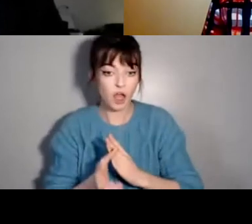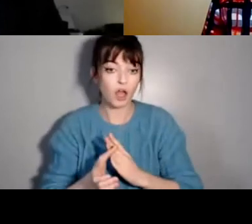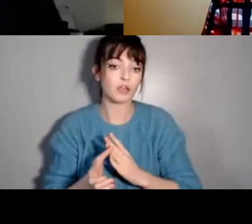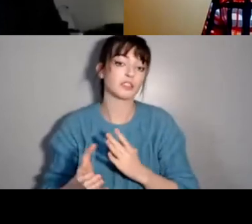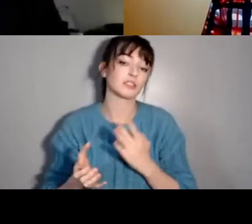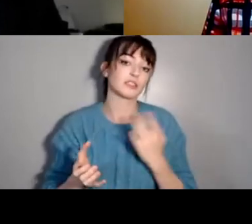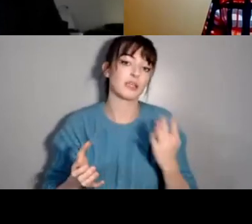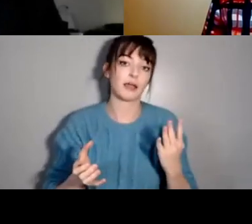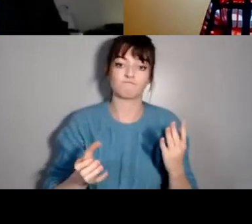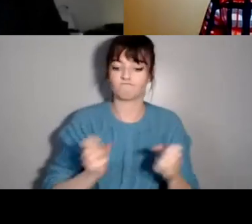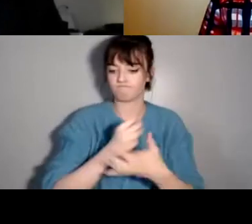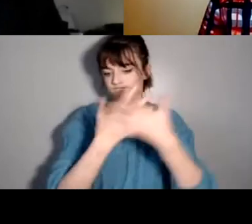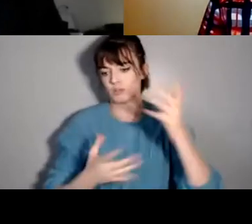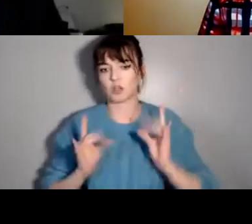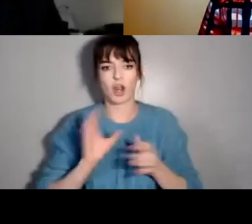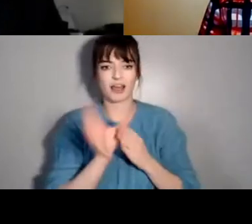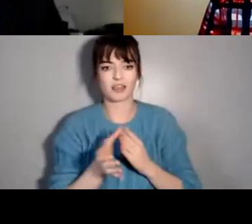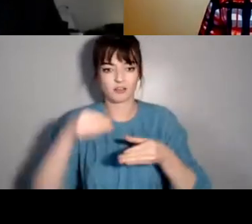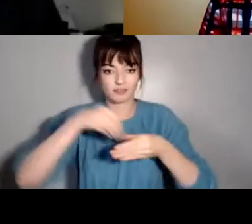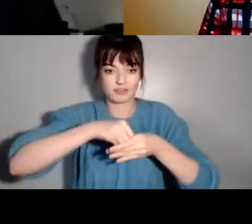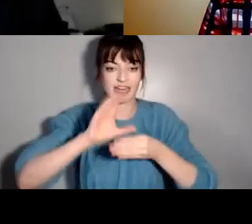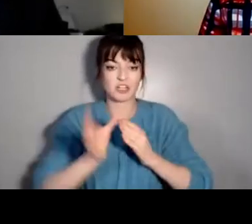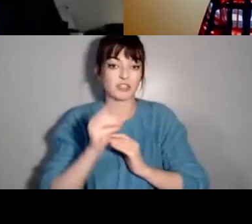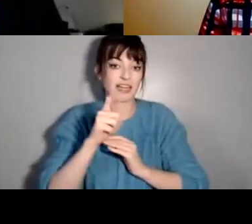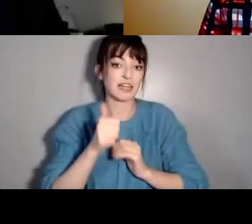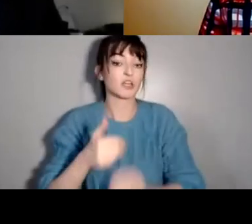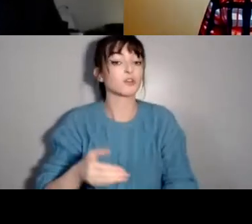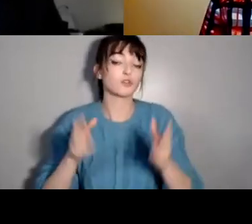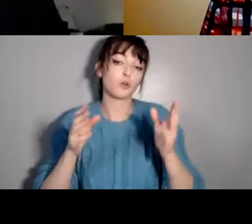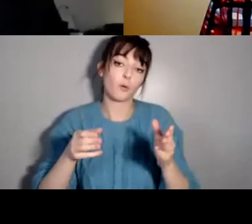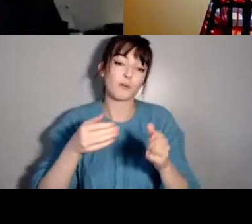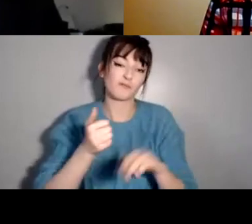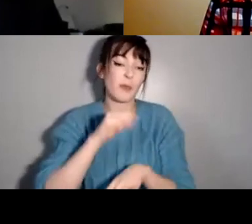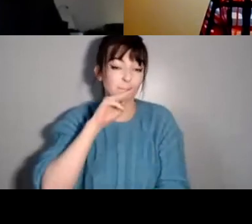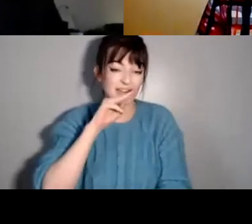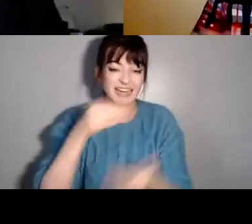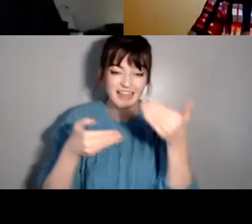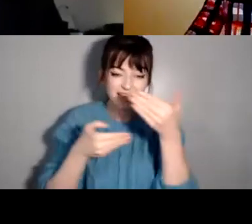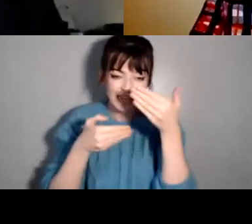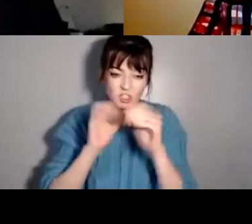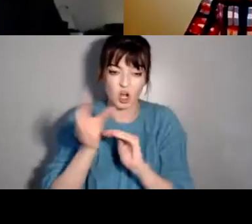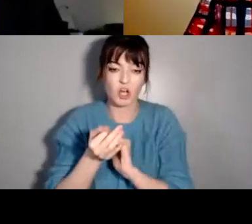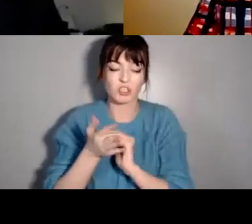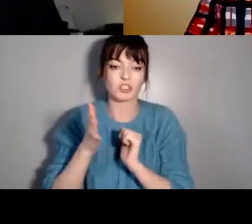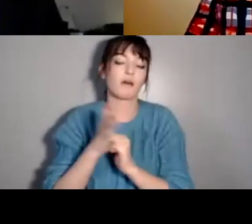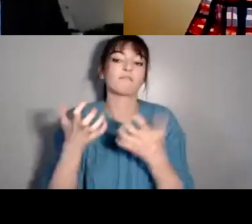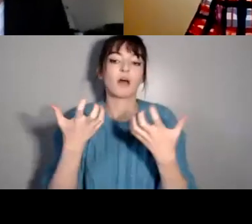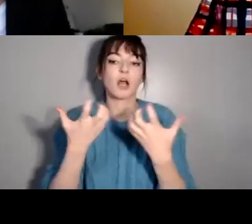included in the costing data? So in other words, the hidden costs of congregated settings. So there's a good bit in there, Maria.